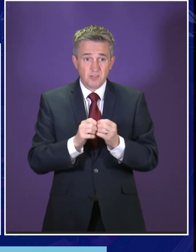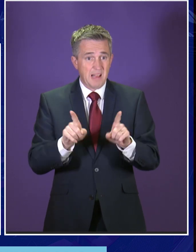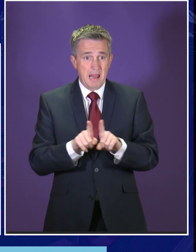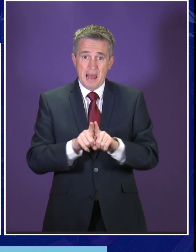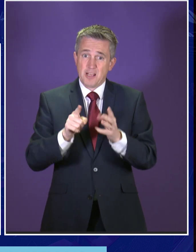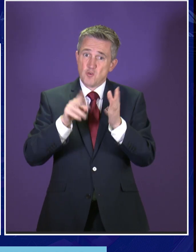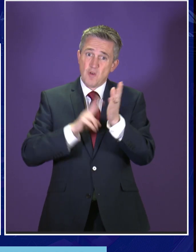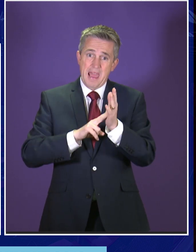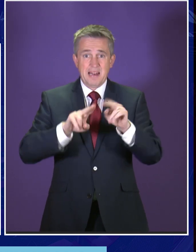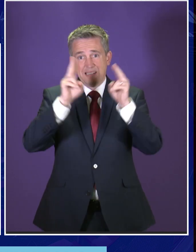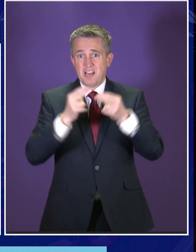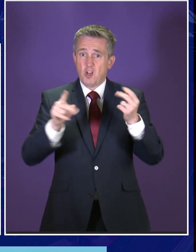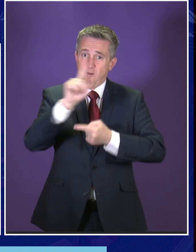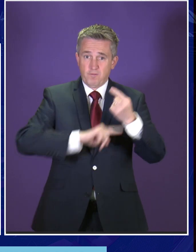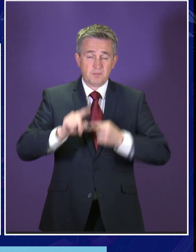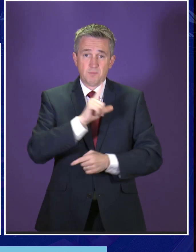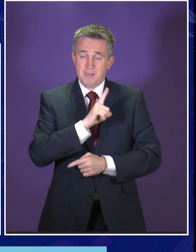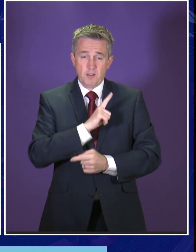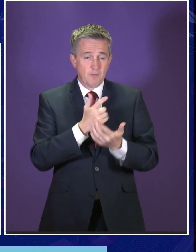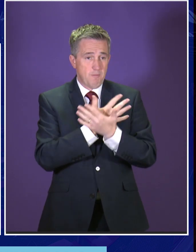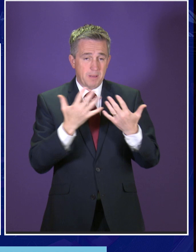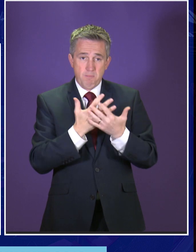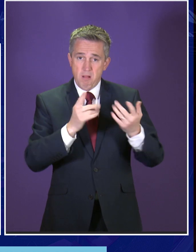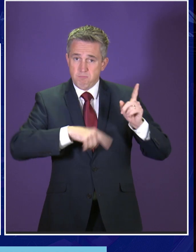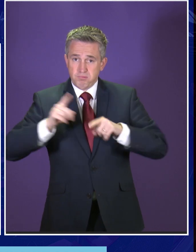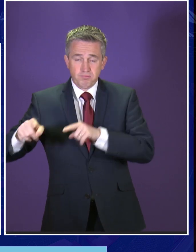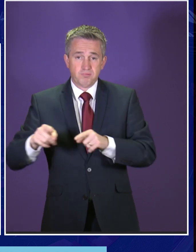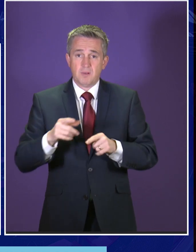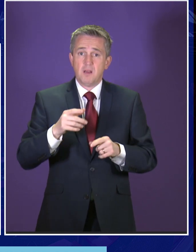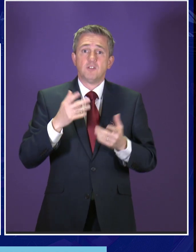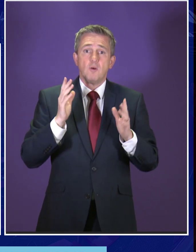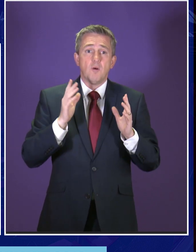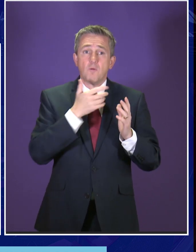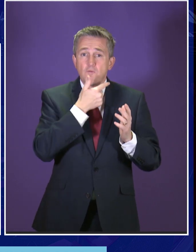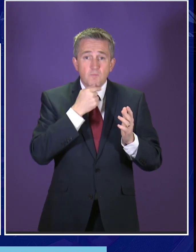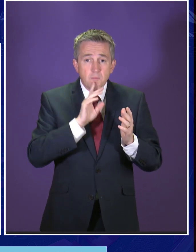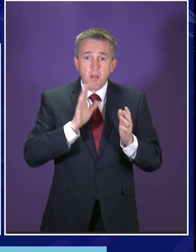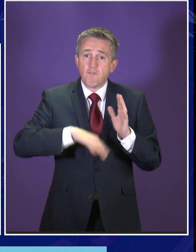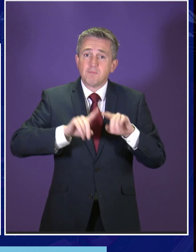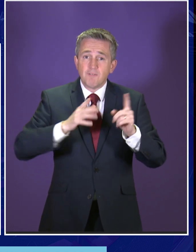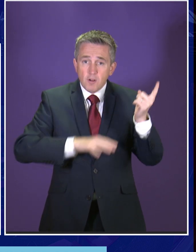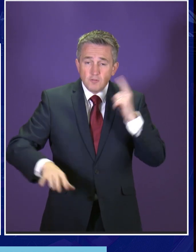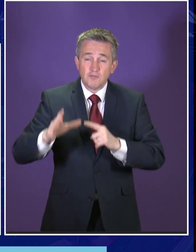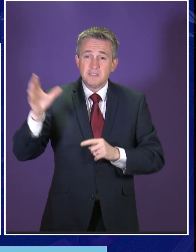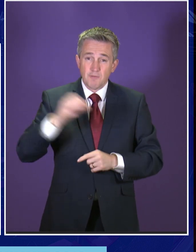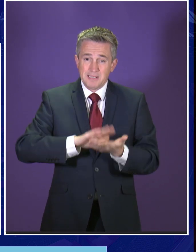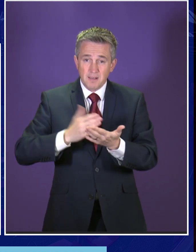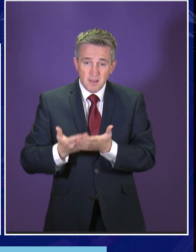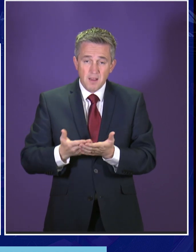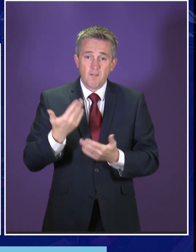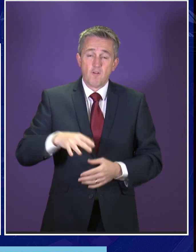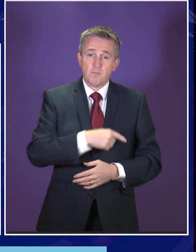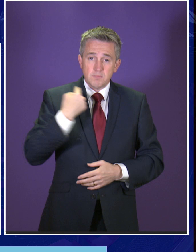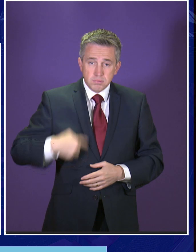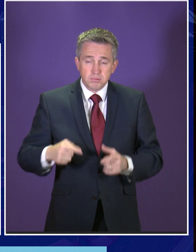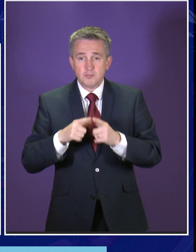translators bridging every spoken comment simultaneously into Bahasa Indonesia, Japanese, Mandarin, Korean.